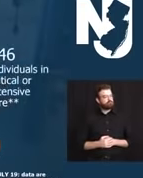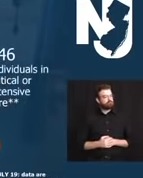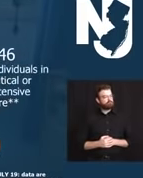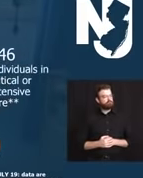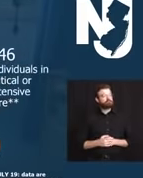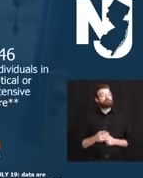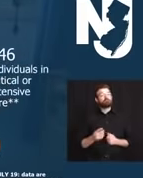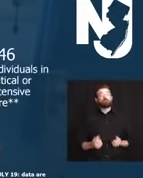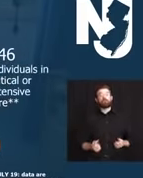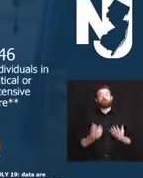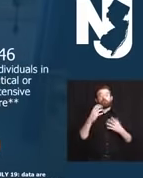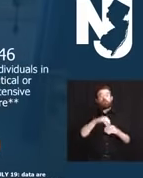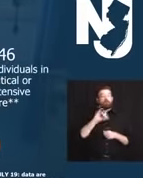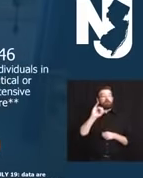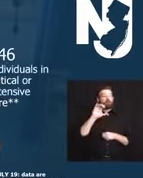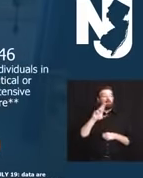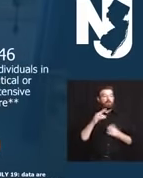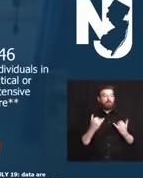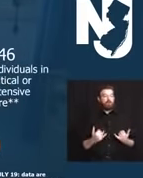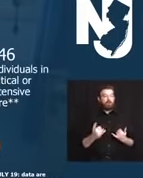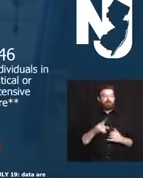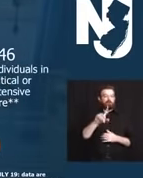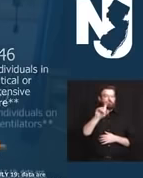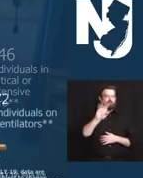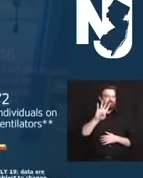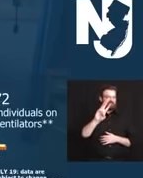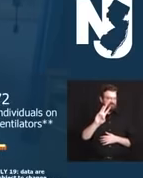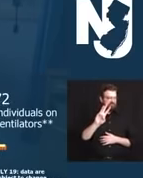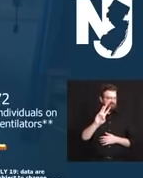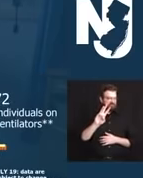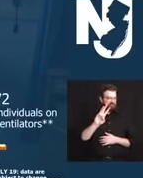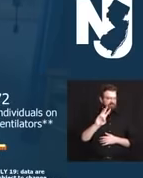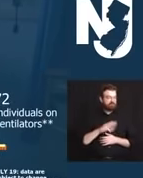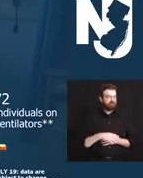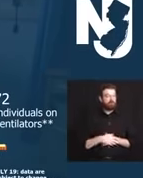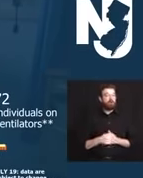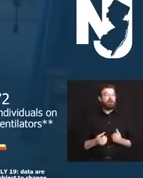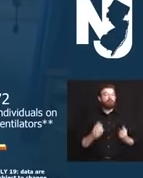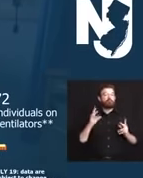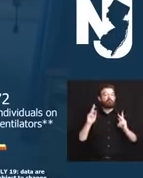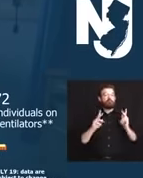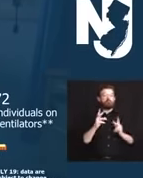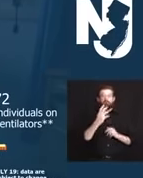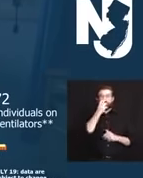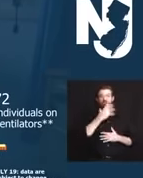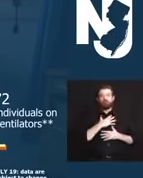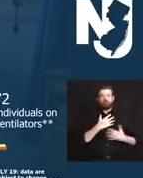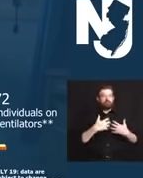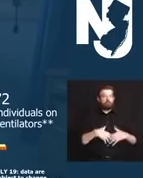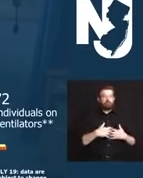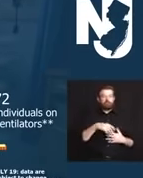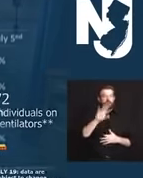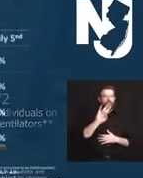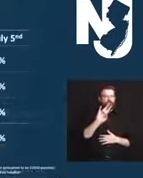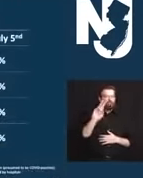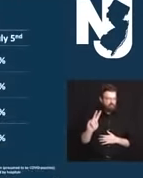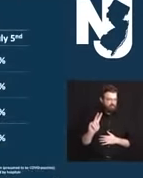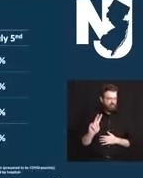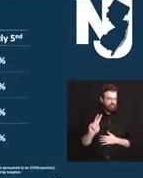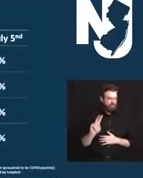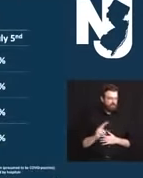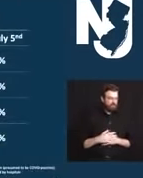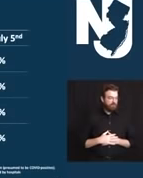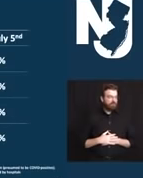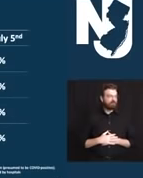needing intensive or critical care, 146, 72 ventilators in use. These are how our